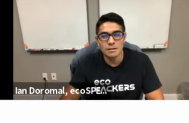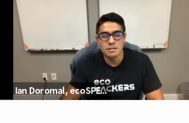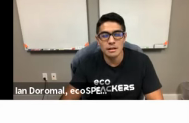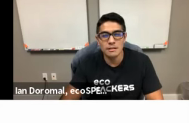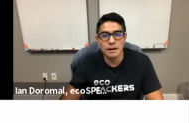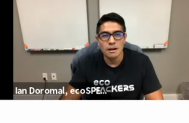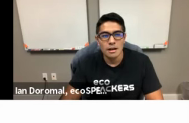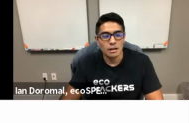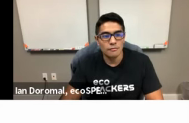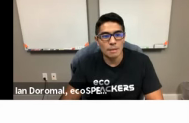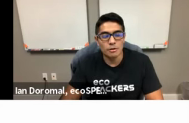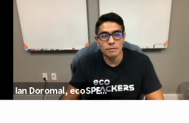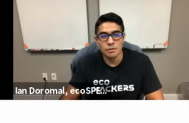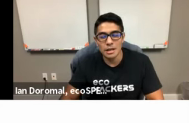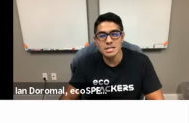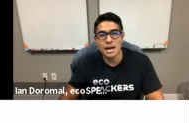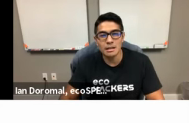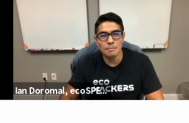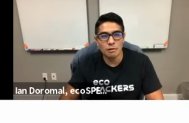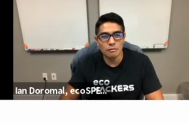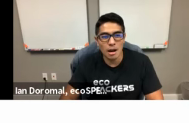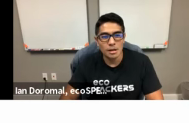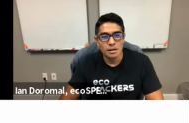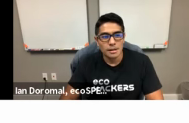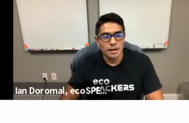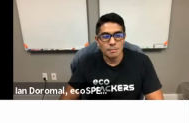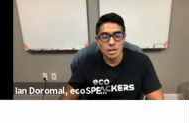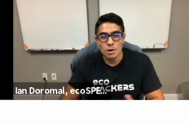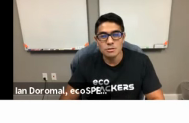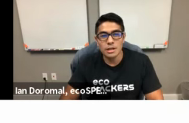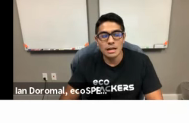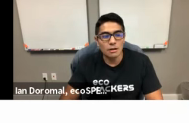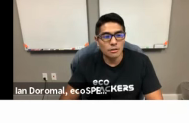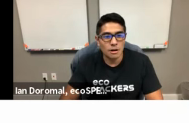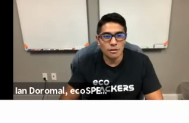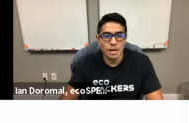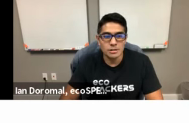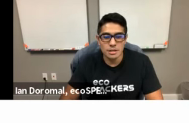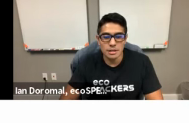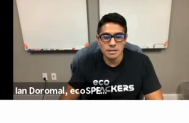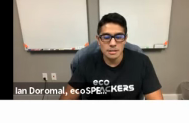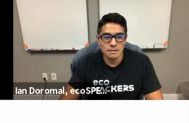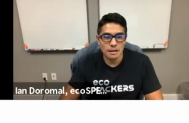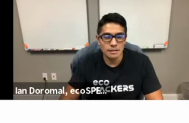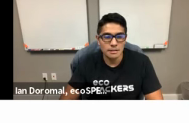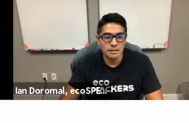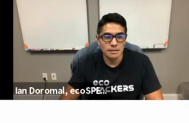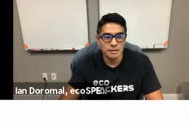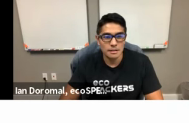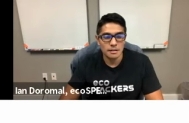deploying a pilot study there in November and really expanding that program, as well as looking at other major cities. Next